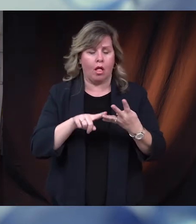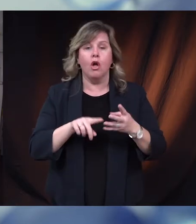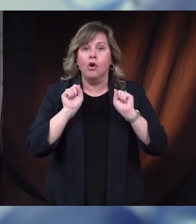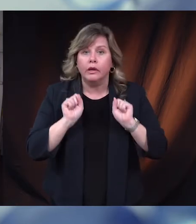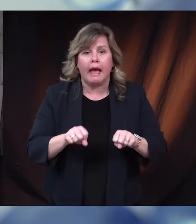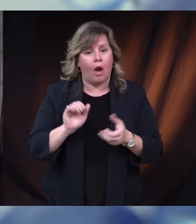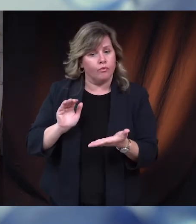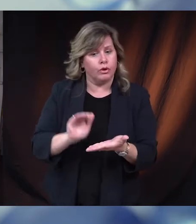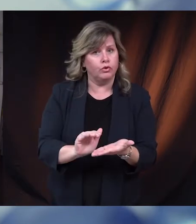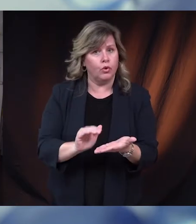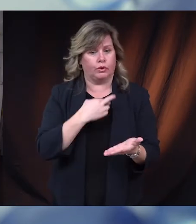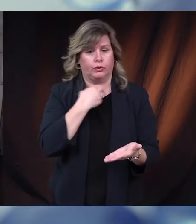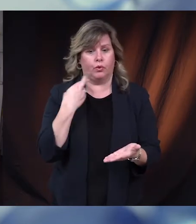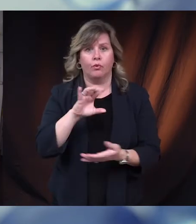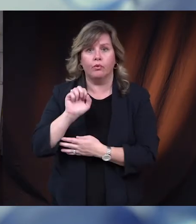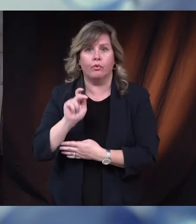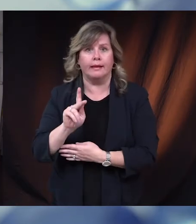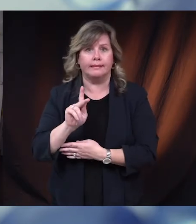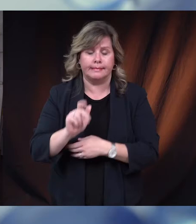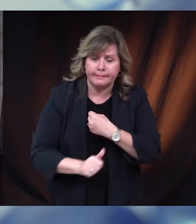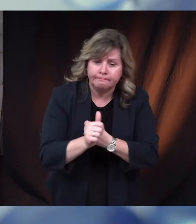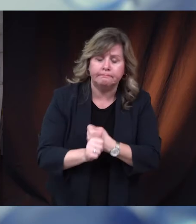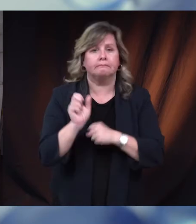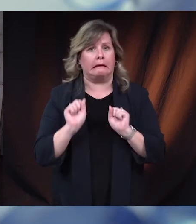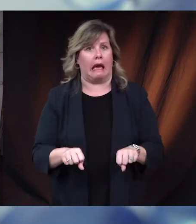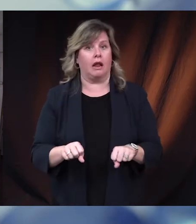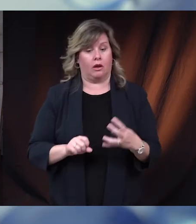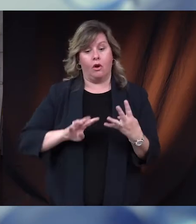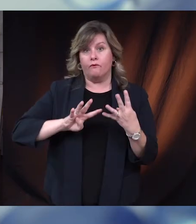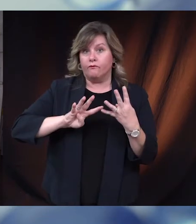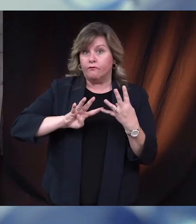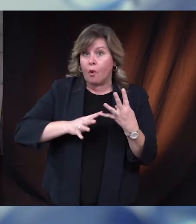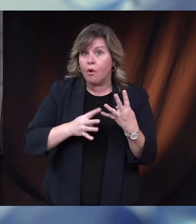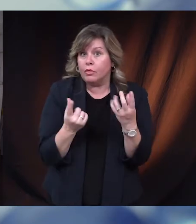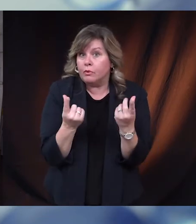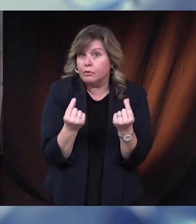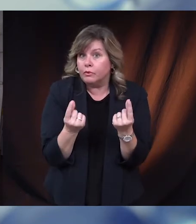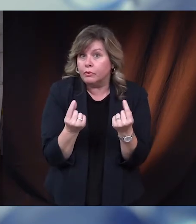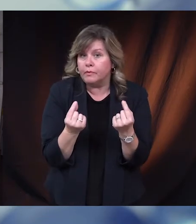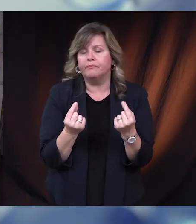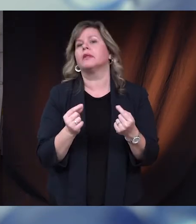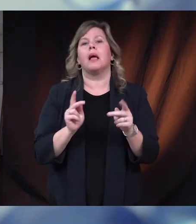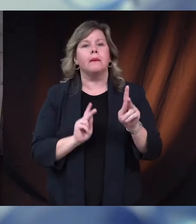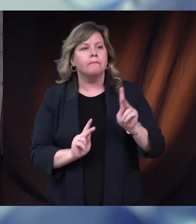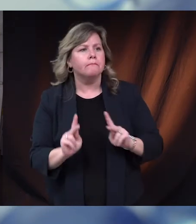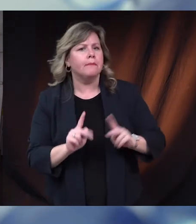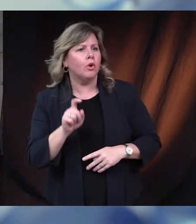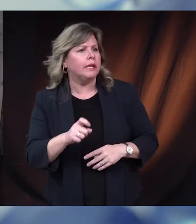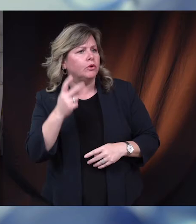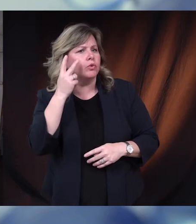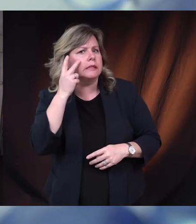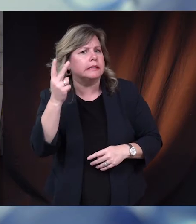risk. But the 4th thing is often the most challenging for us in public health. And that is that people need to